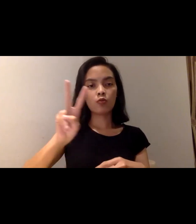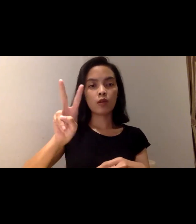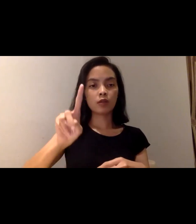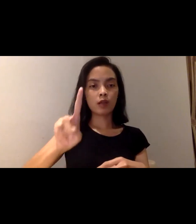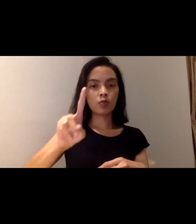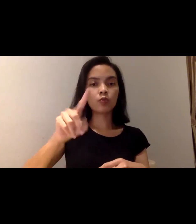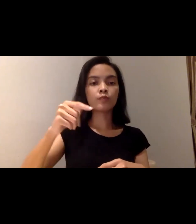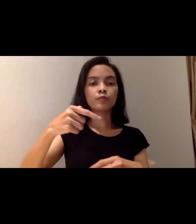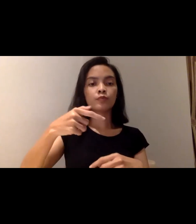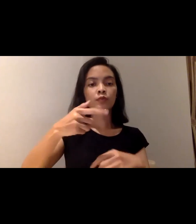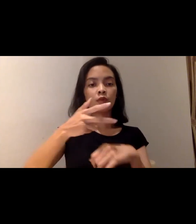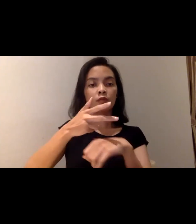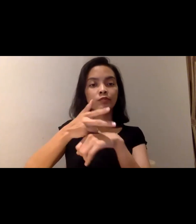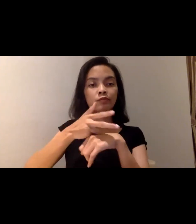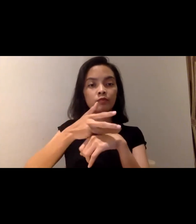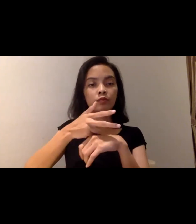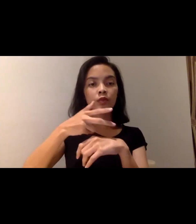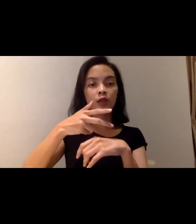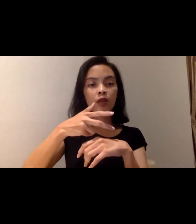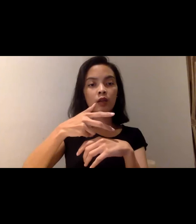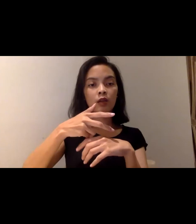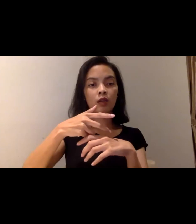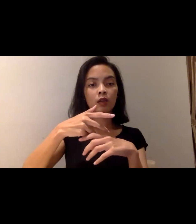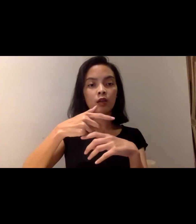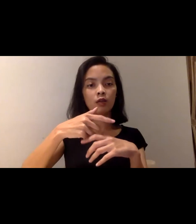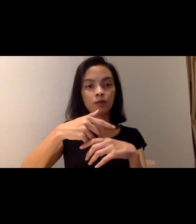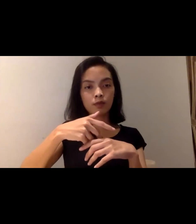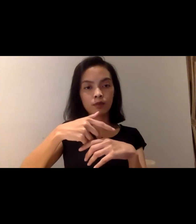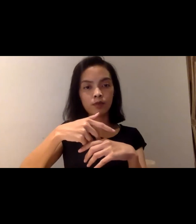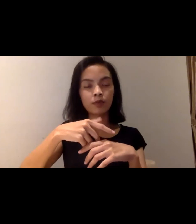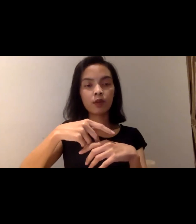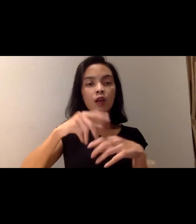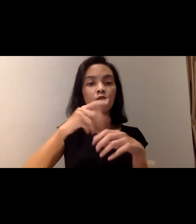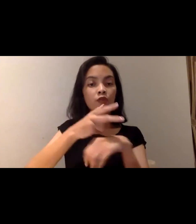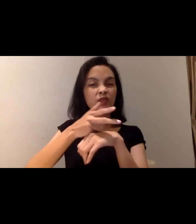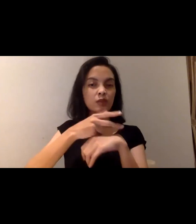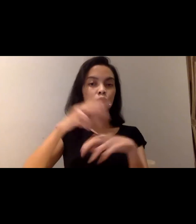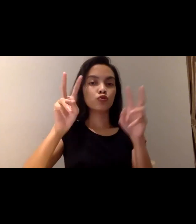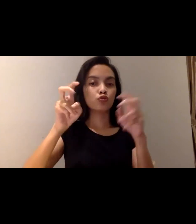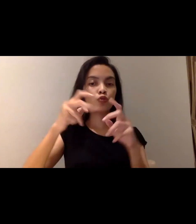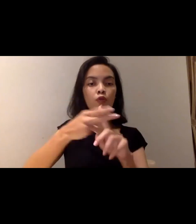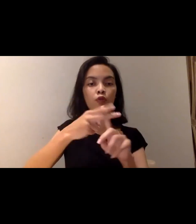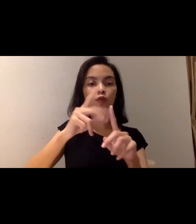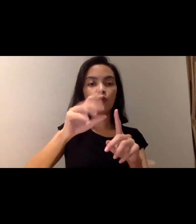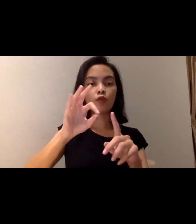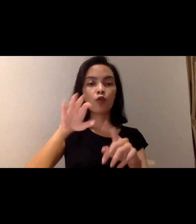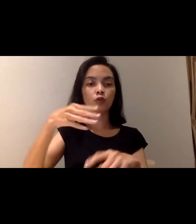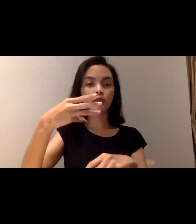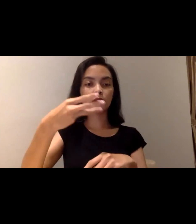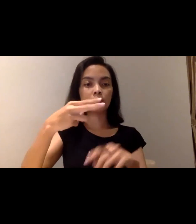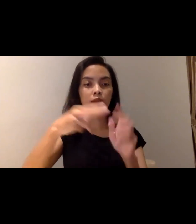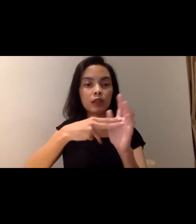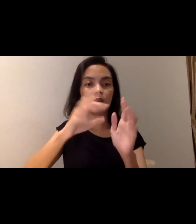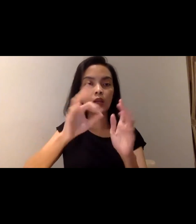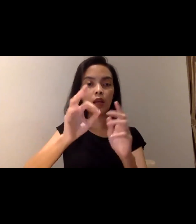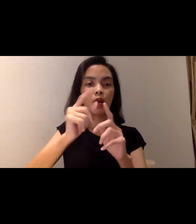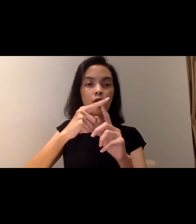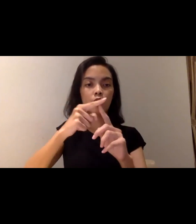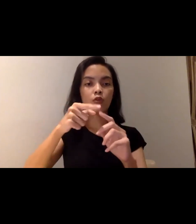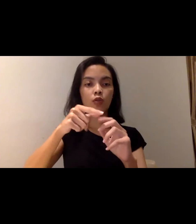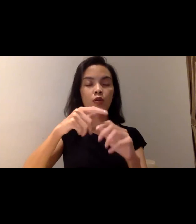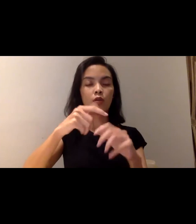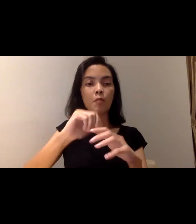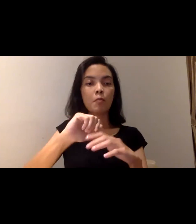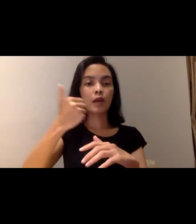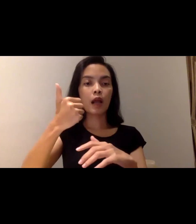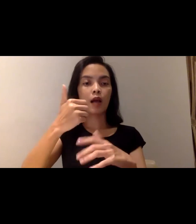Zhou won a grant from Art with Impact, creating Frozen Out, which won Student Academy Award